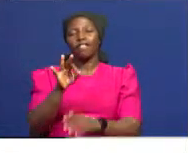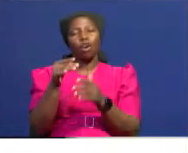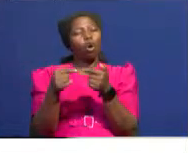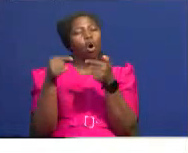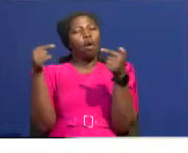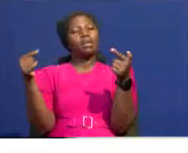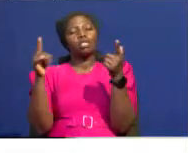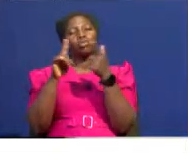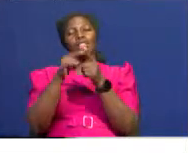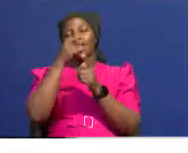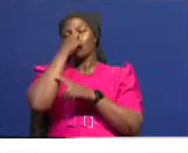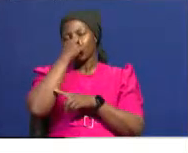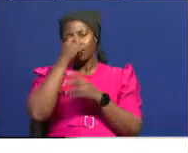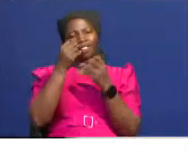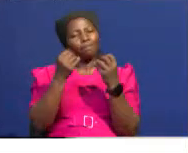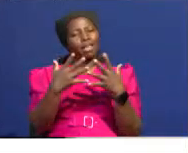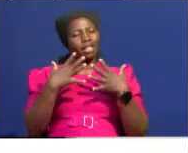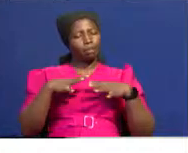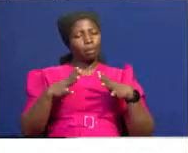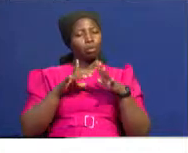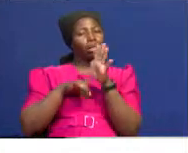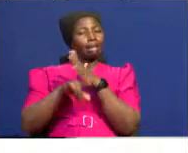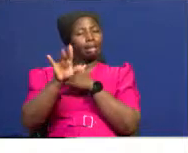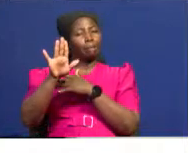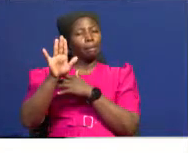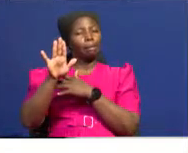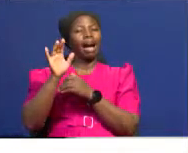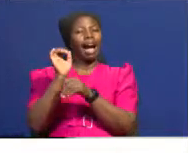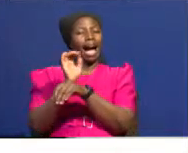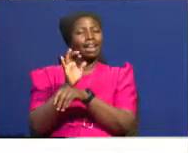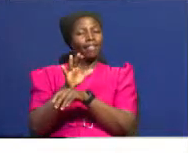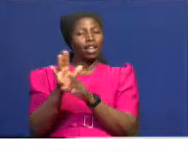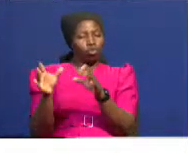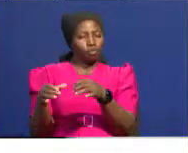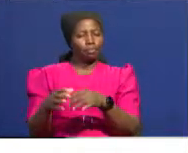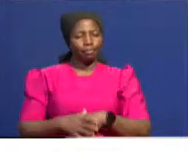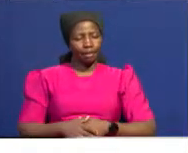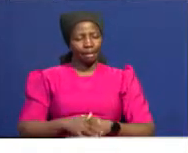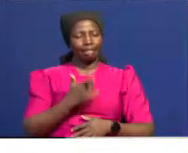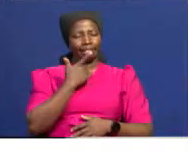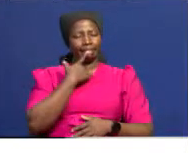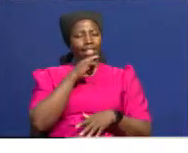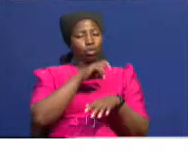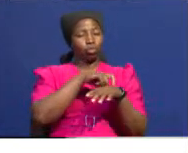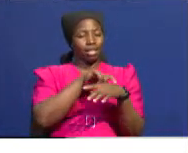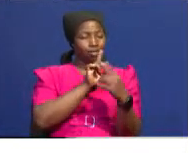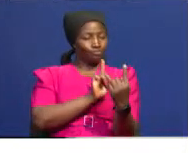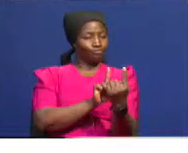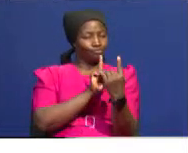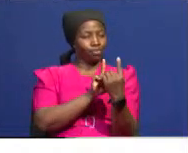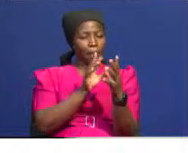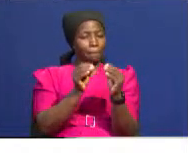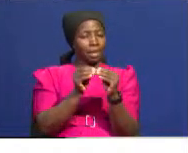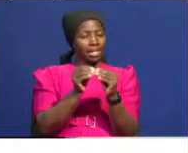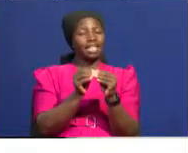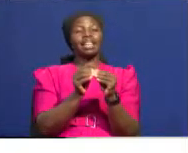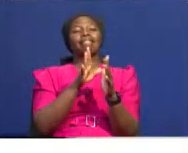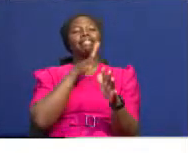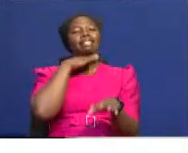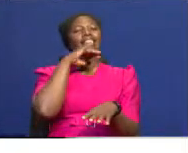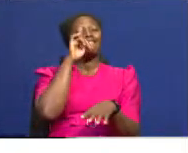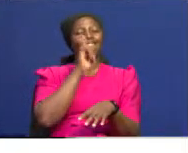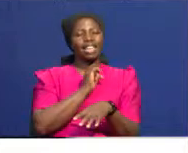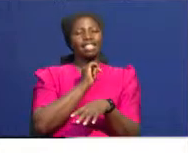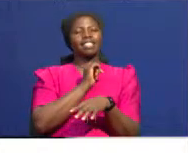of many in his inner circle. The President disclosed that in a face-to-face meeting, the departed General admitted